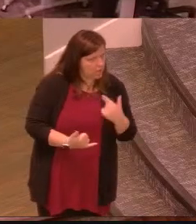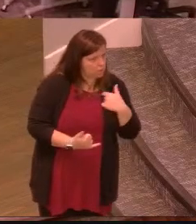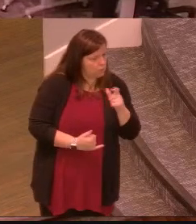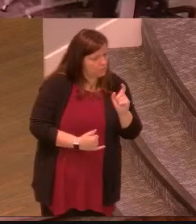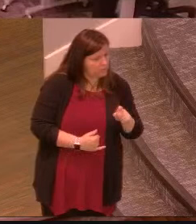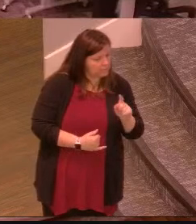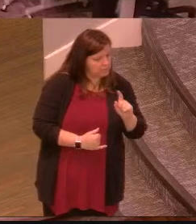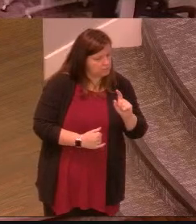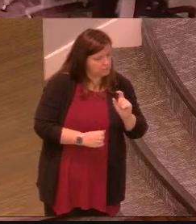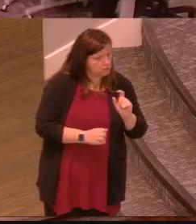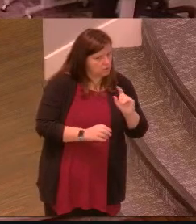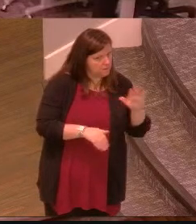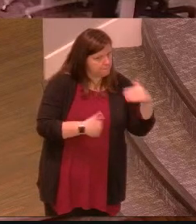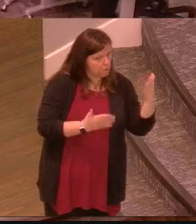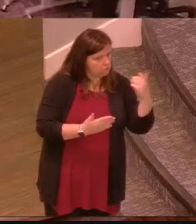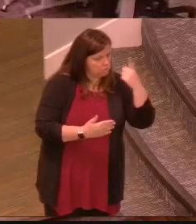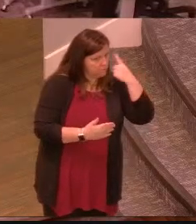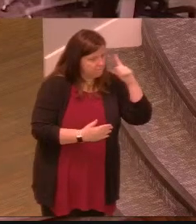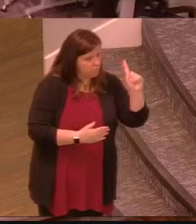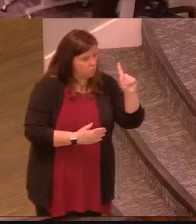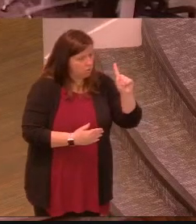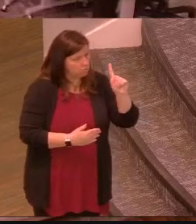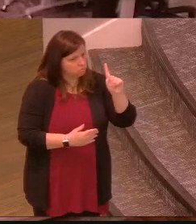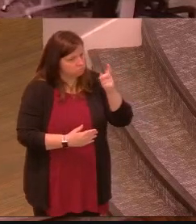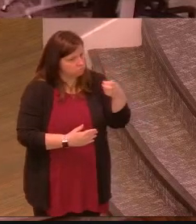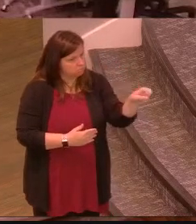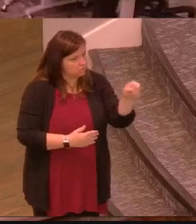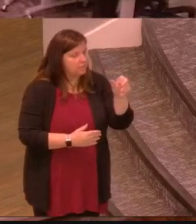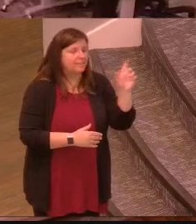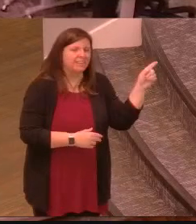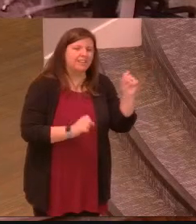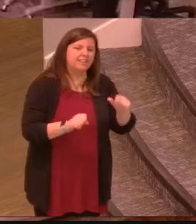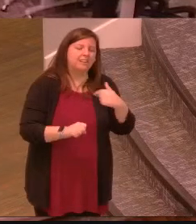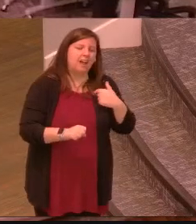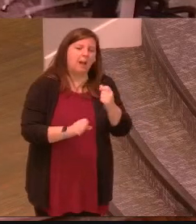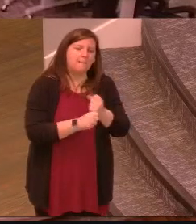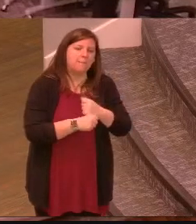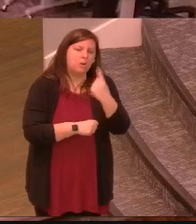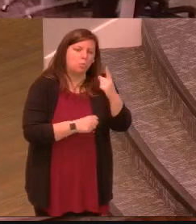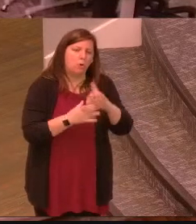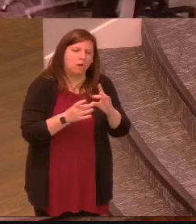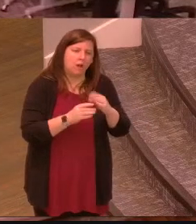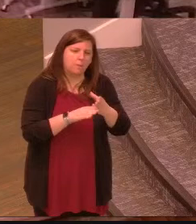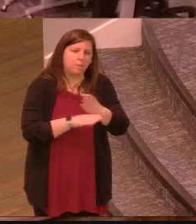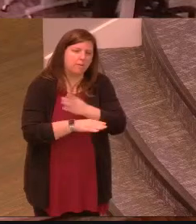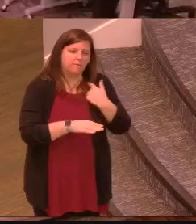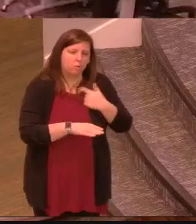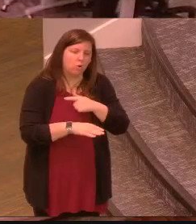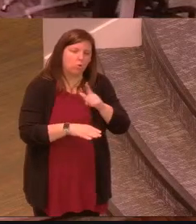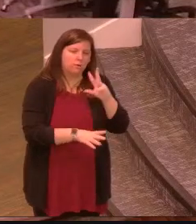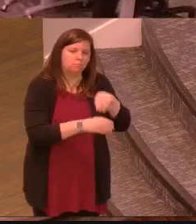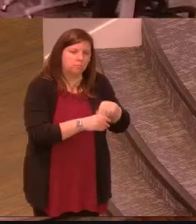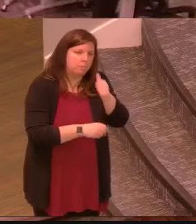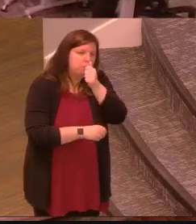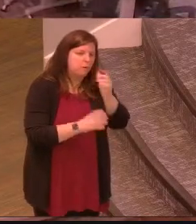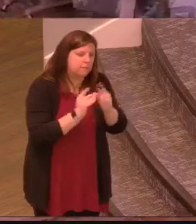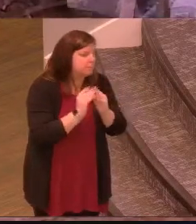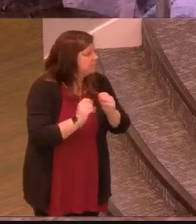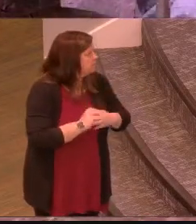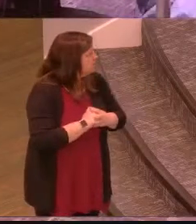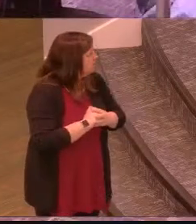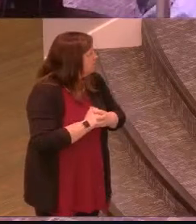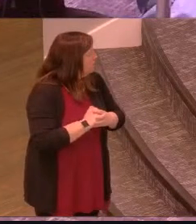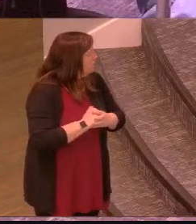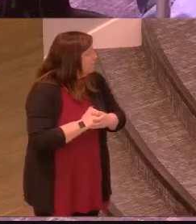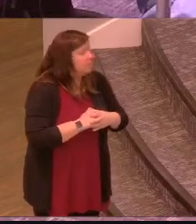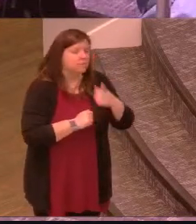make a motion to move to executive session. Would someone like? Can I make one comment before we do? I just wanted to say, in terms of the